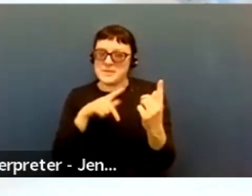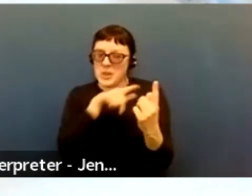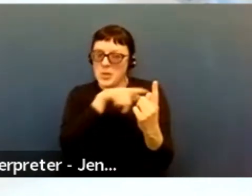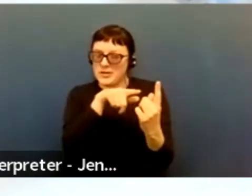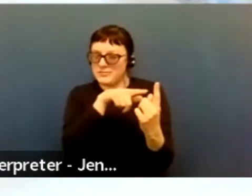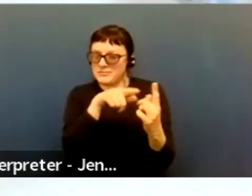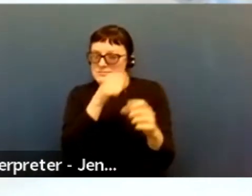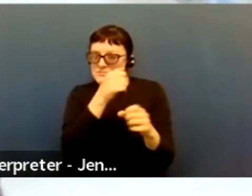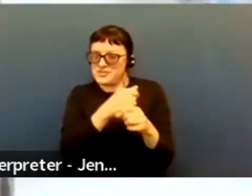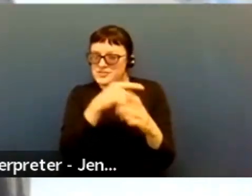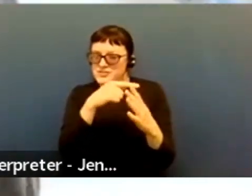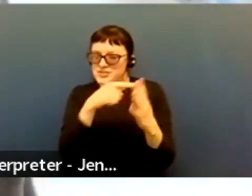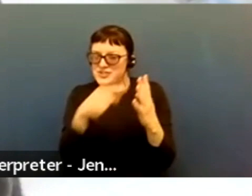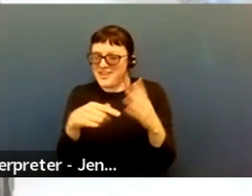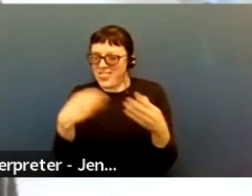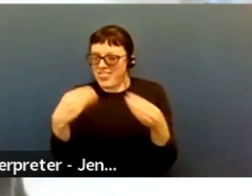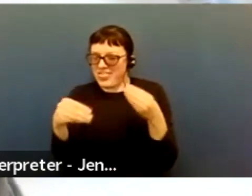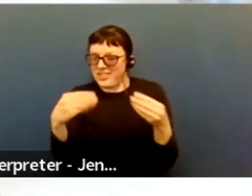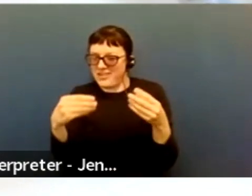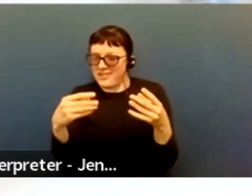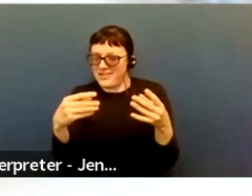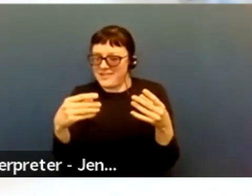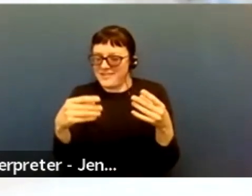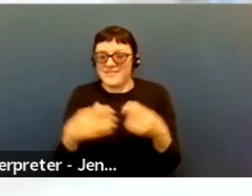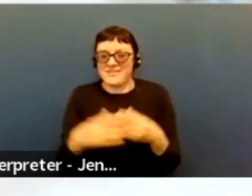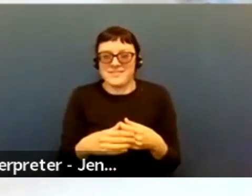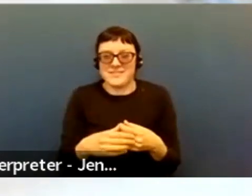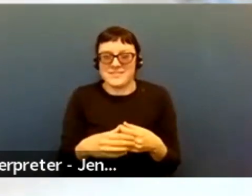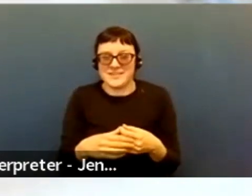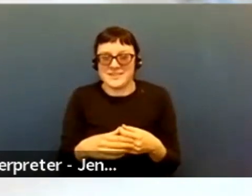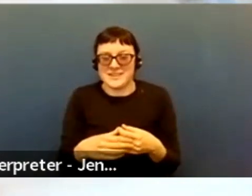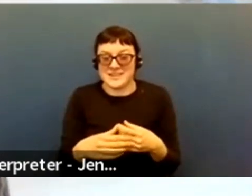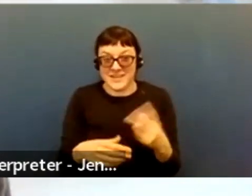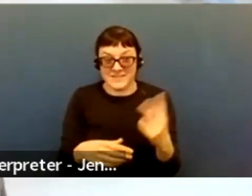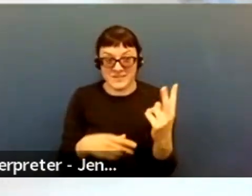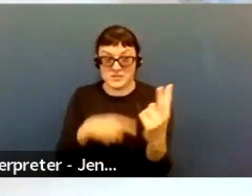which means that boy is quite androgynous too. And also,